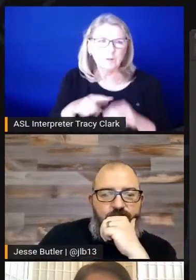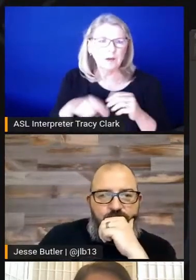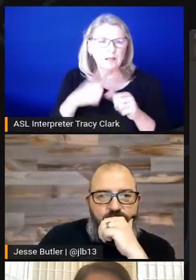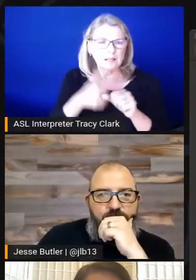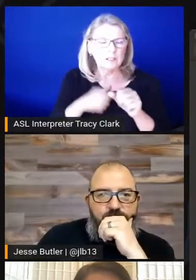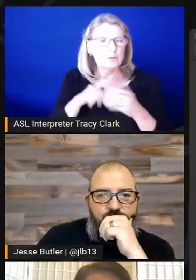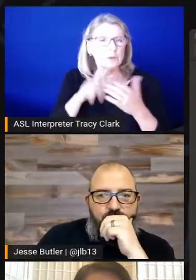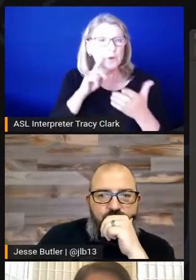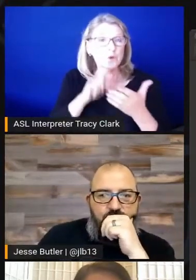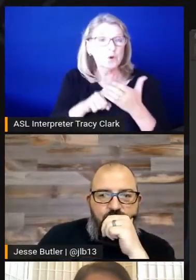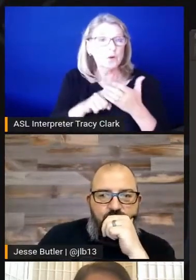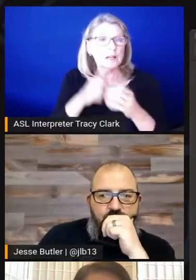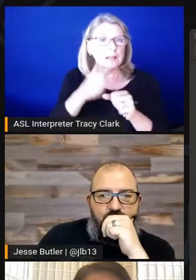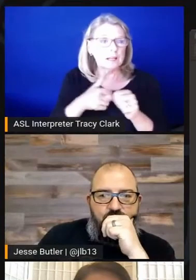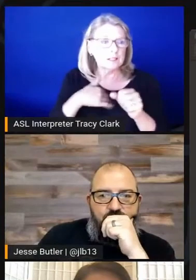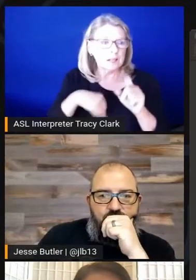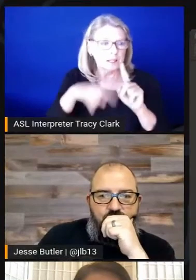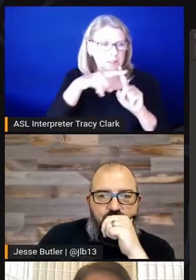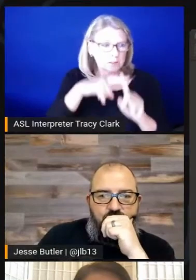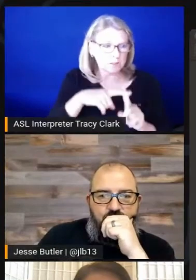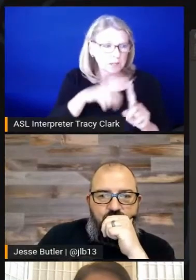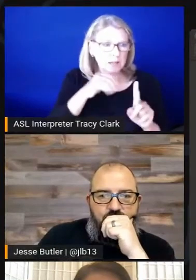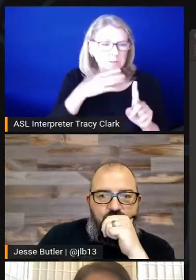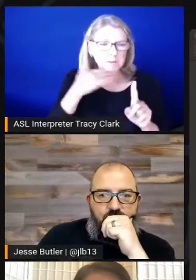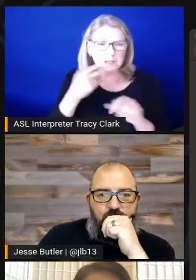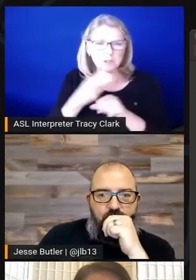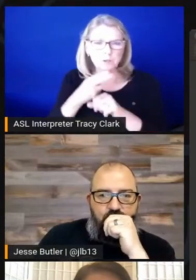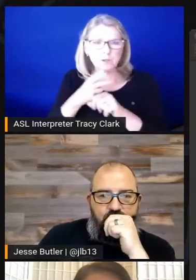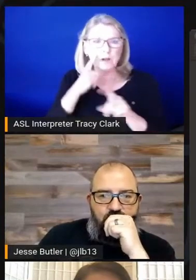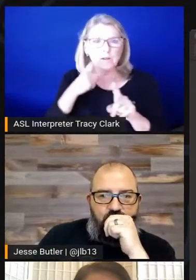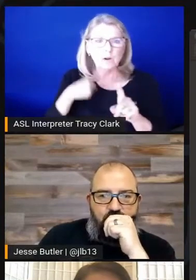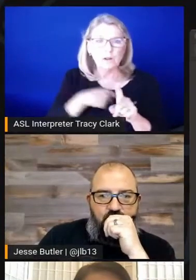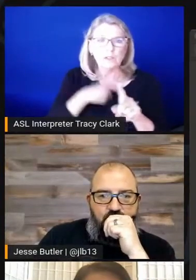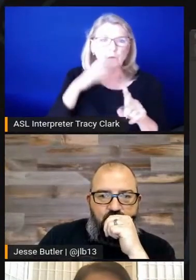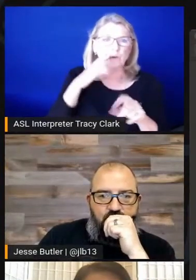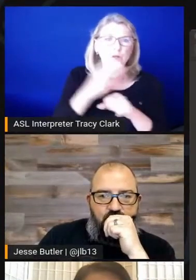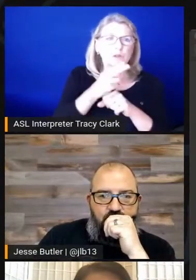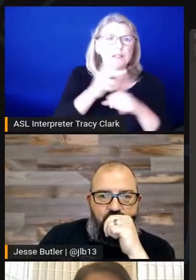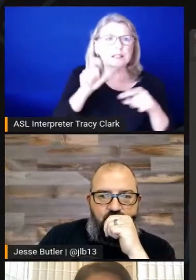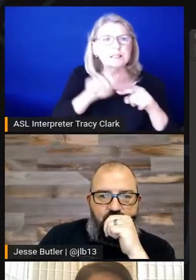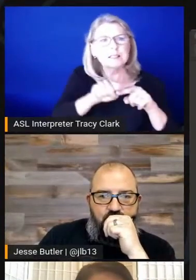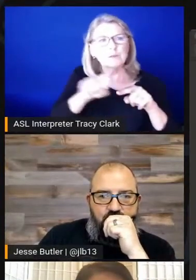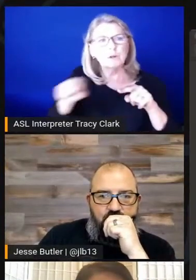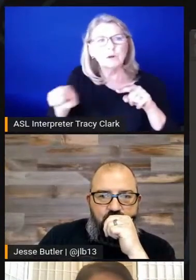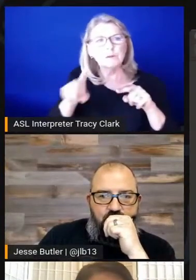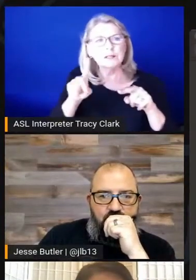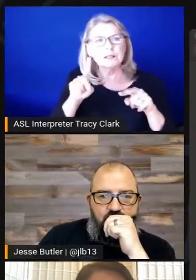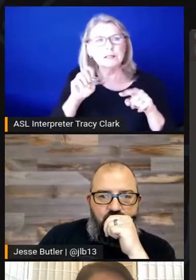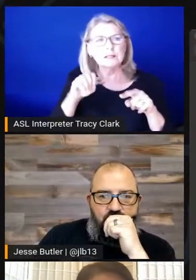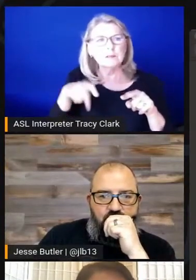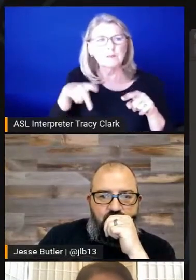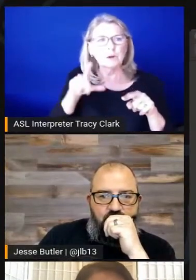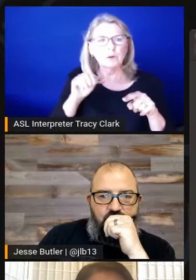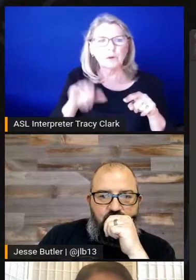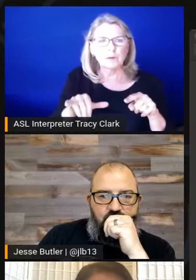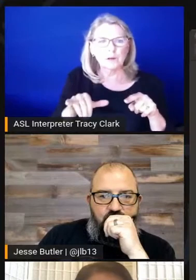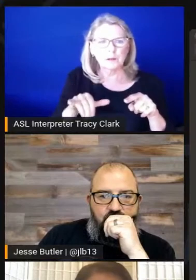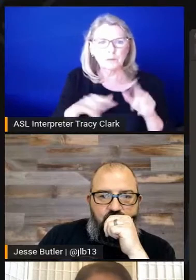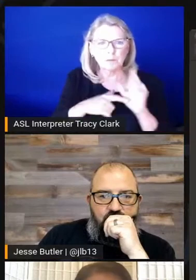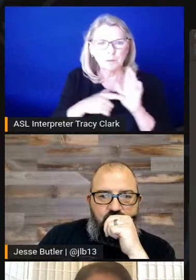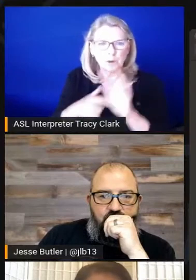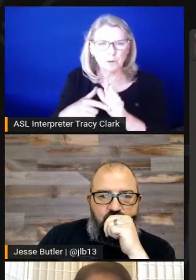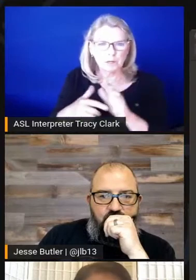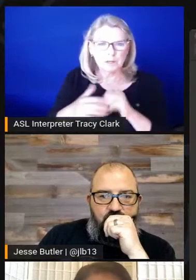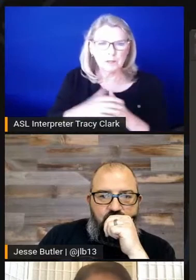case. For our demo, we'll be using the deployment mode, and this just gives us a little more control over the collector itself.